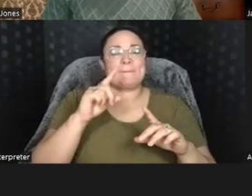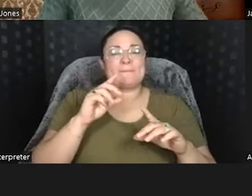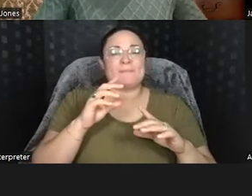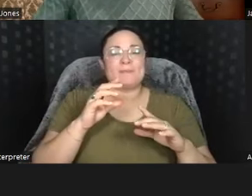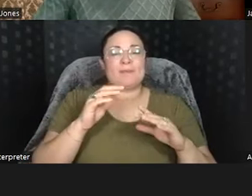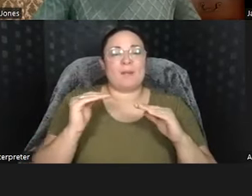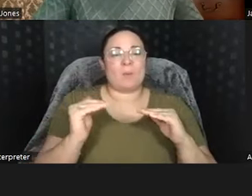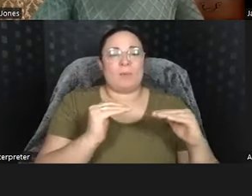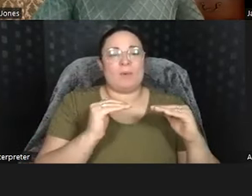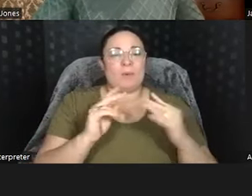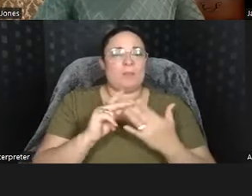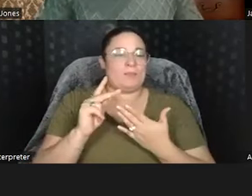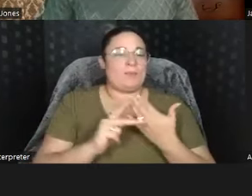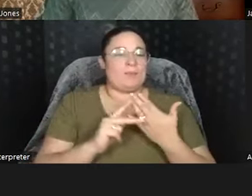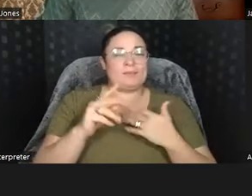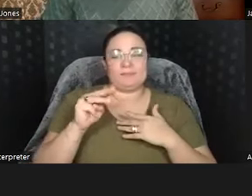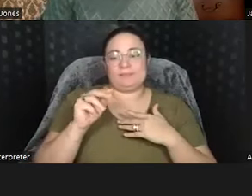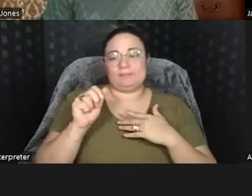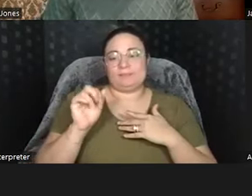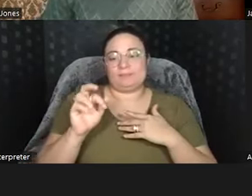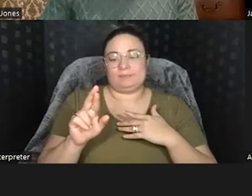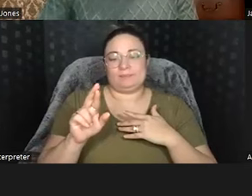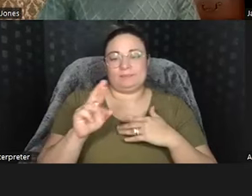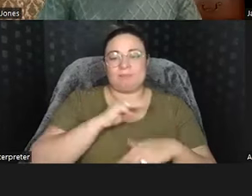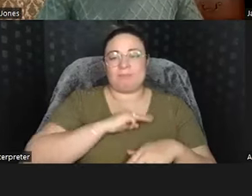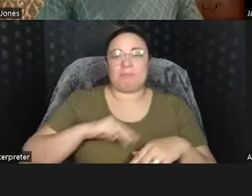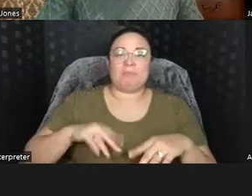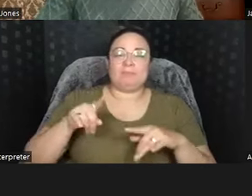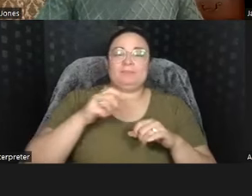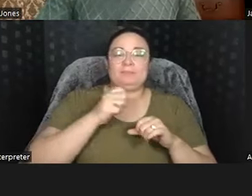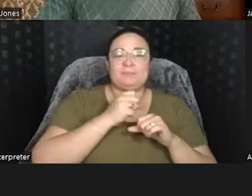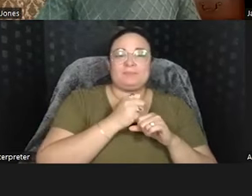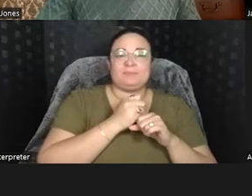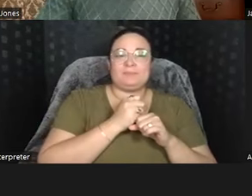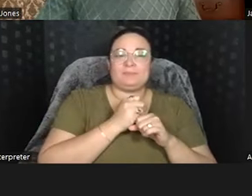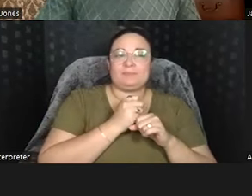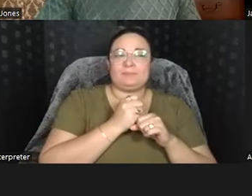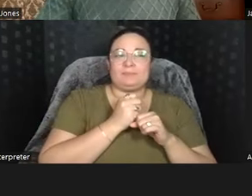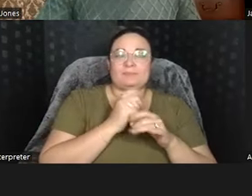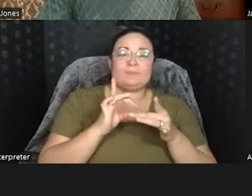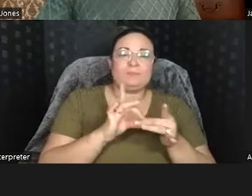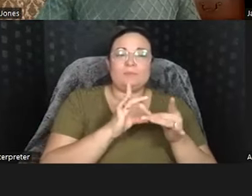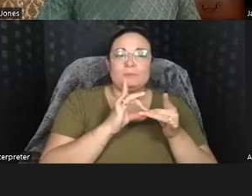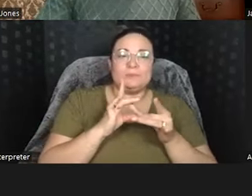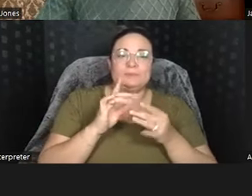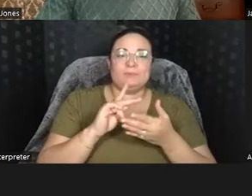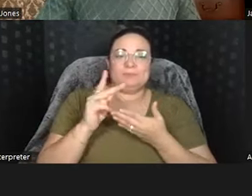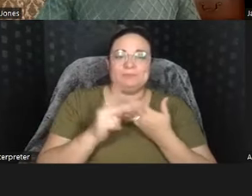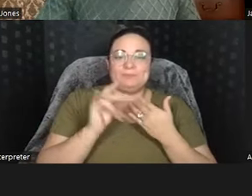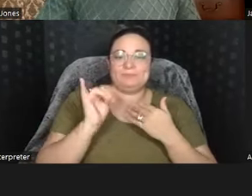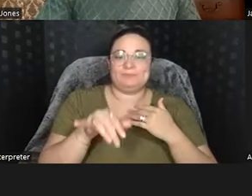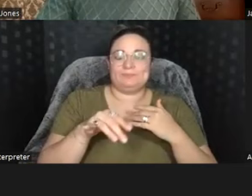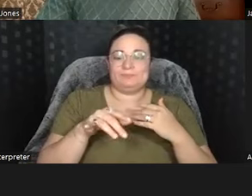programs. The mayor created the Unity Project, which came out